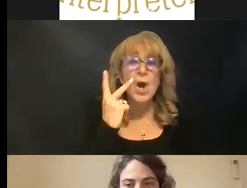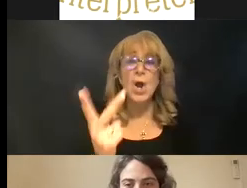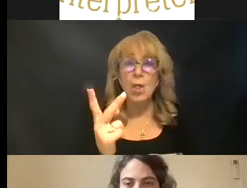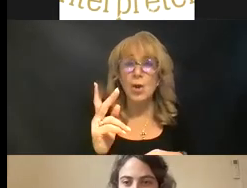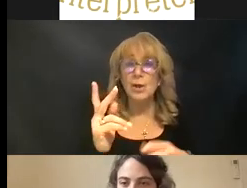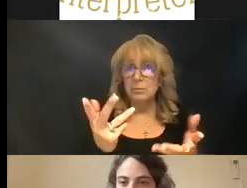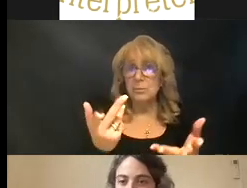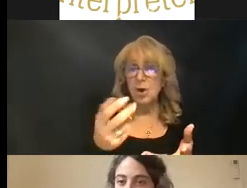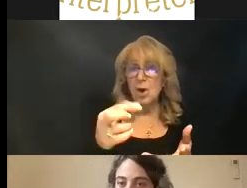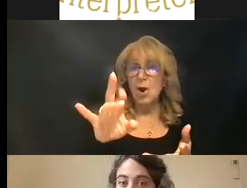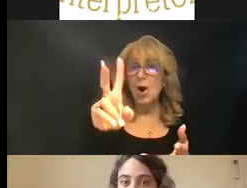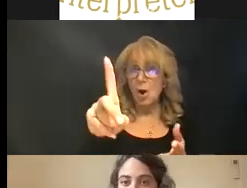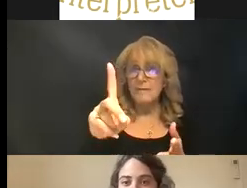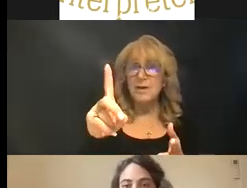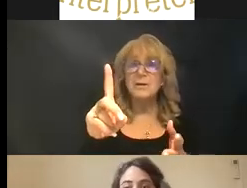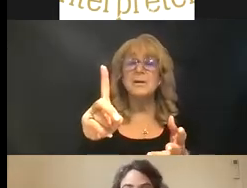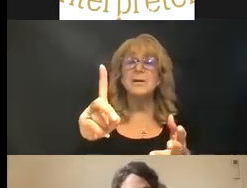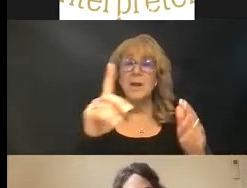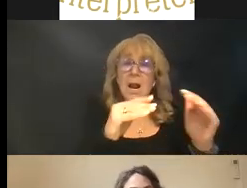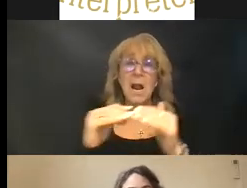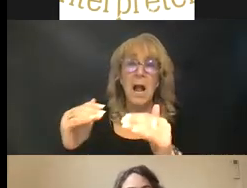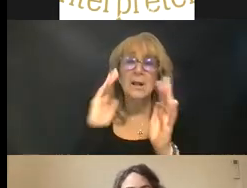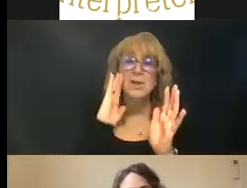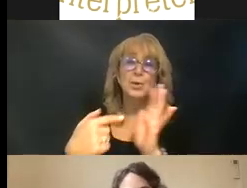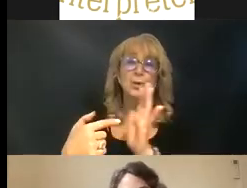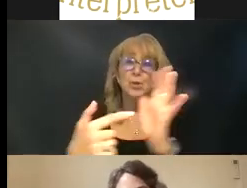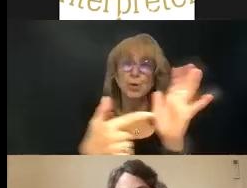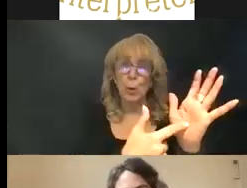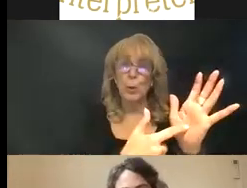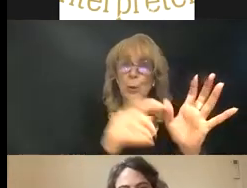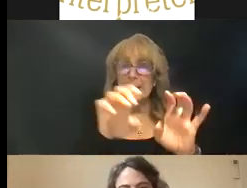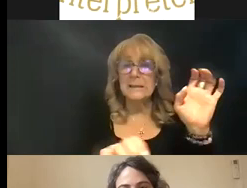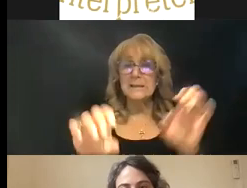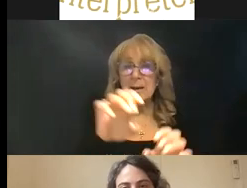an experiment that show you what Bernoulli can do.